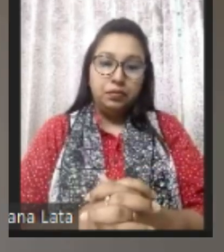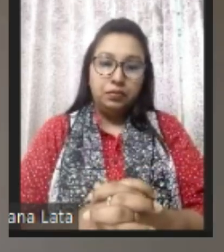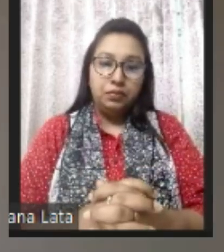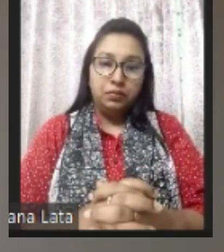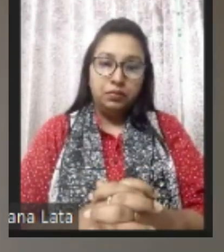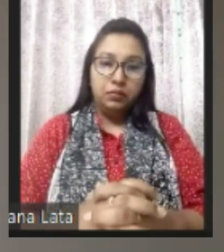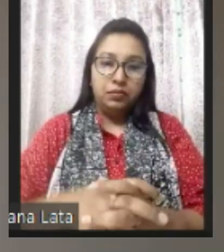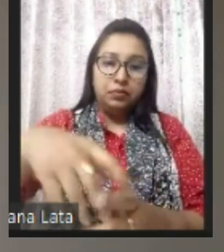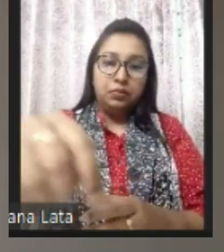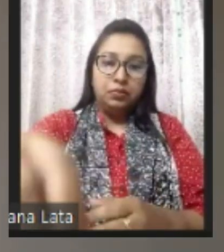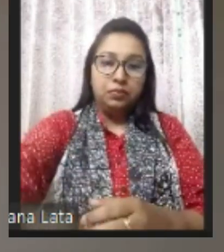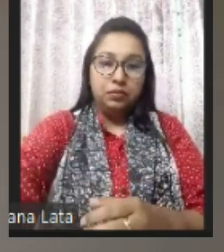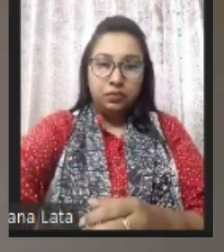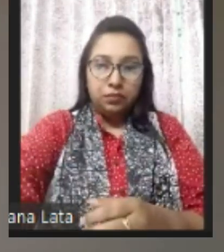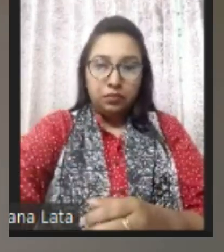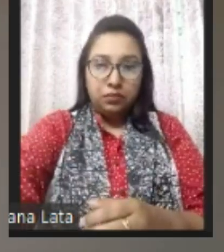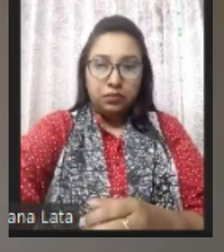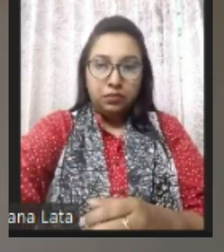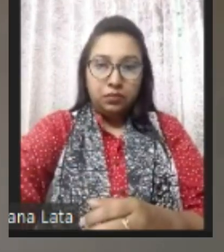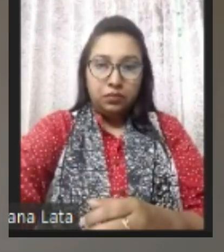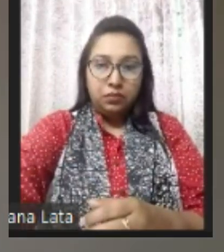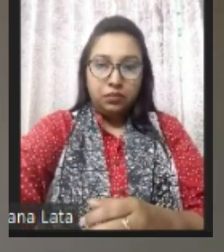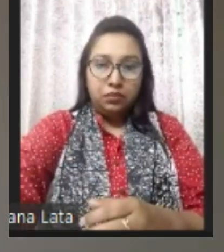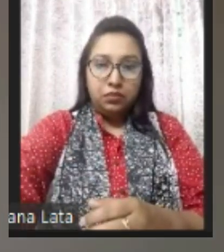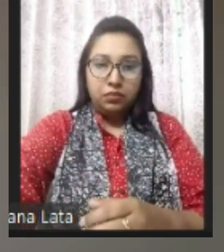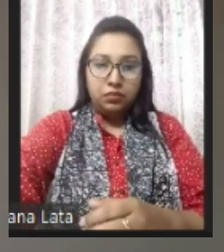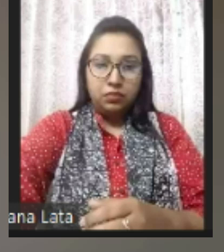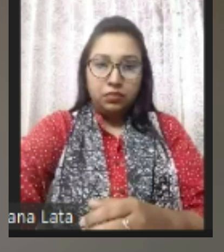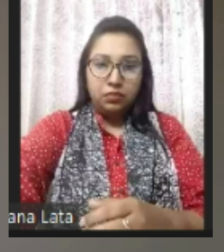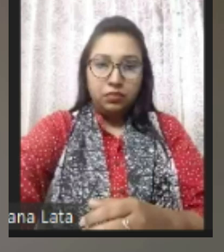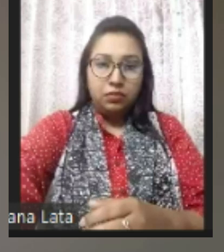Yeah, I could.